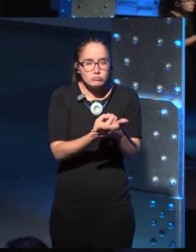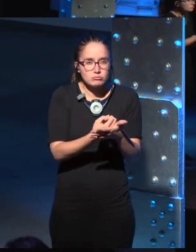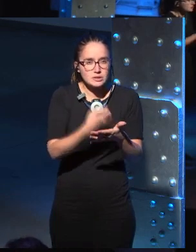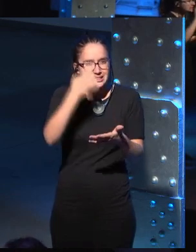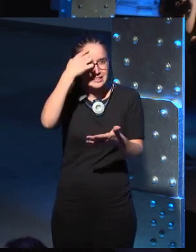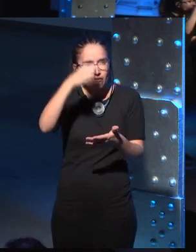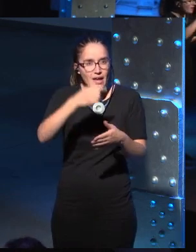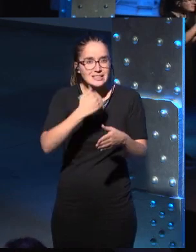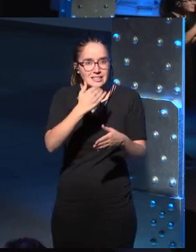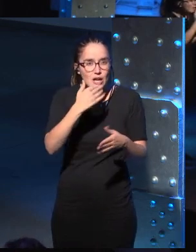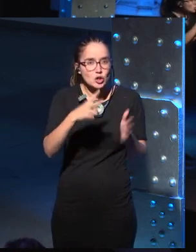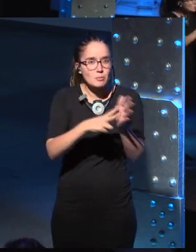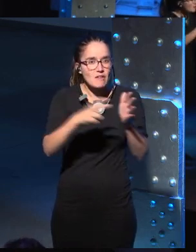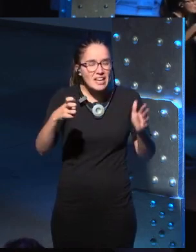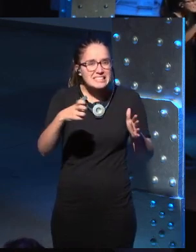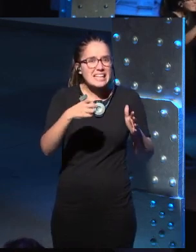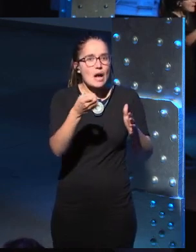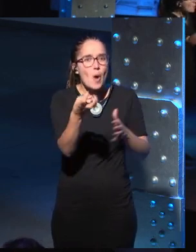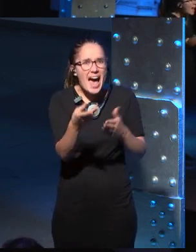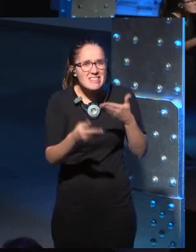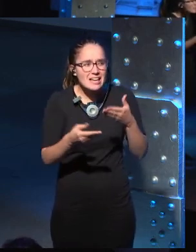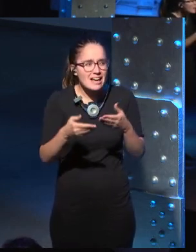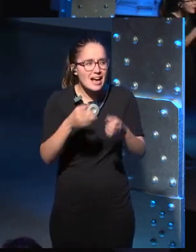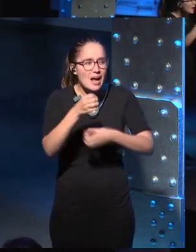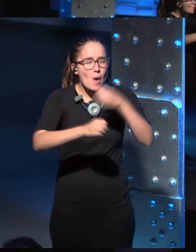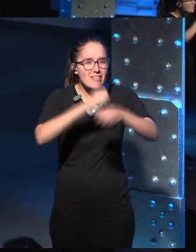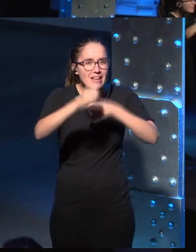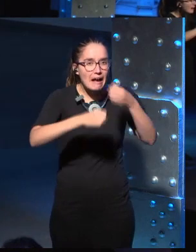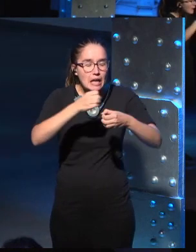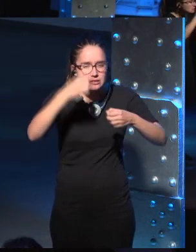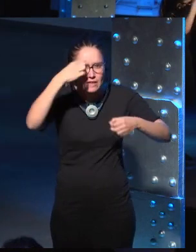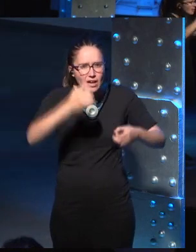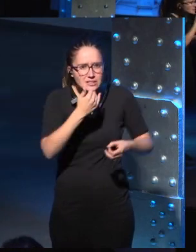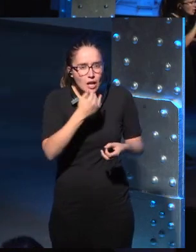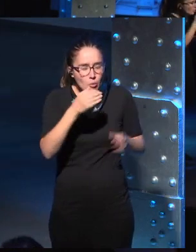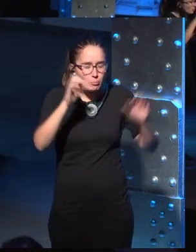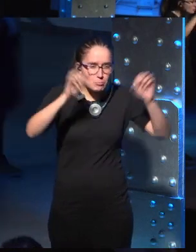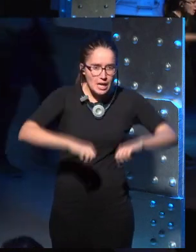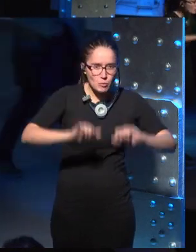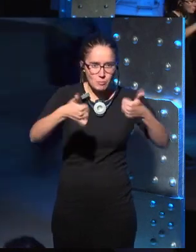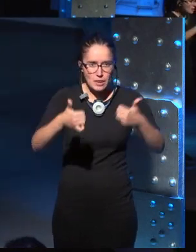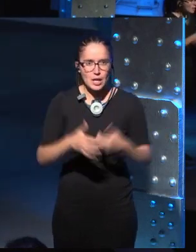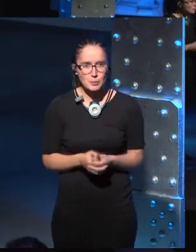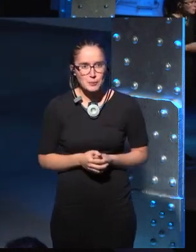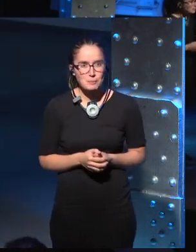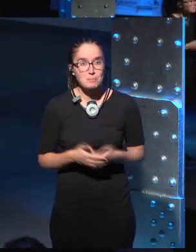spacetimes. Yes? Good. And we can go from there, okay?